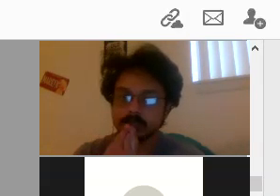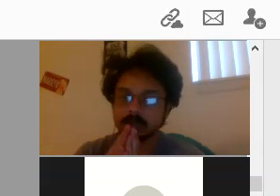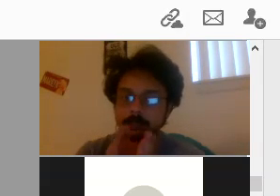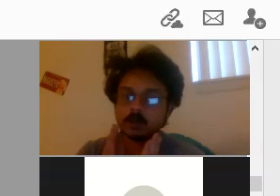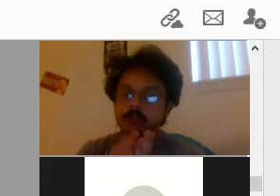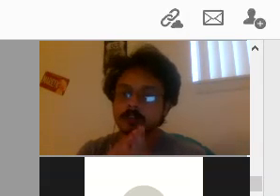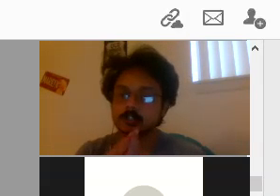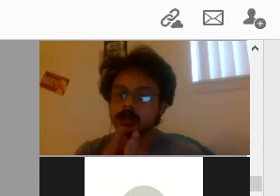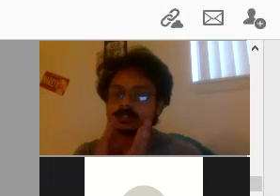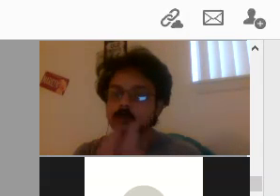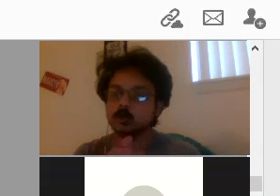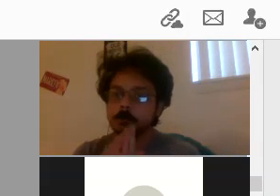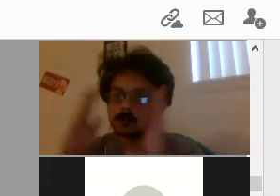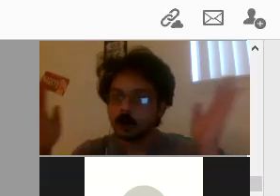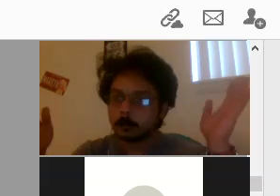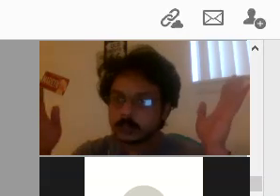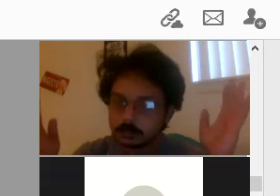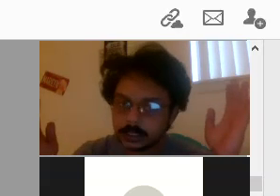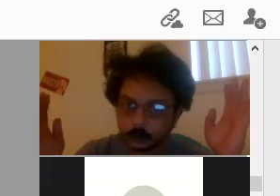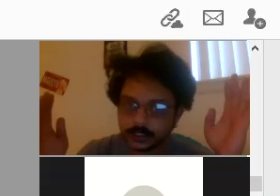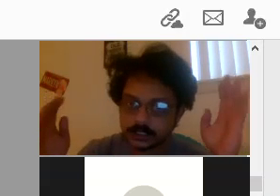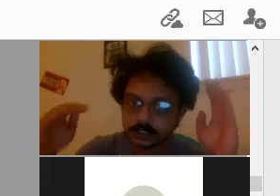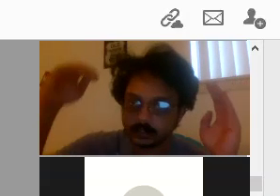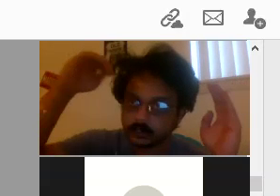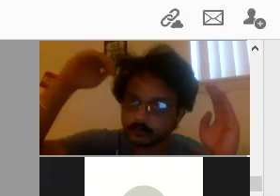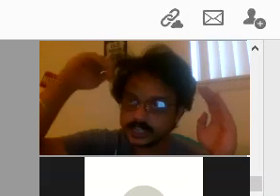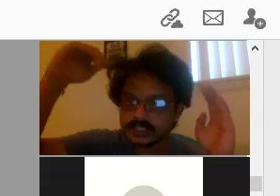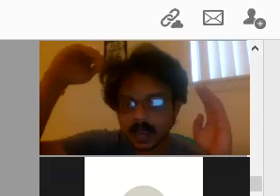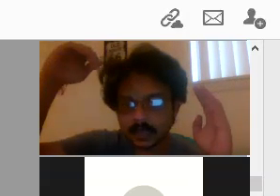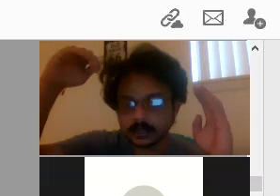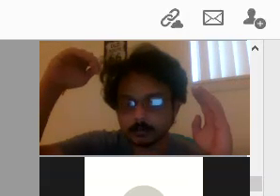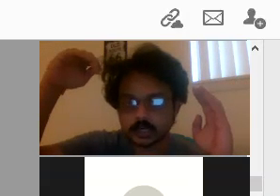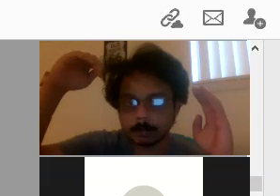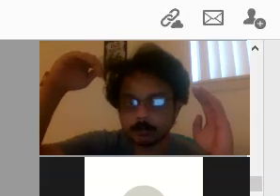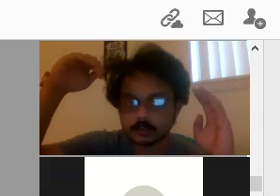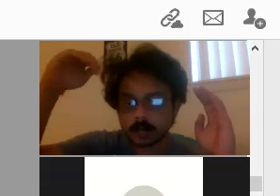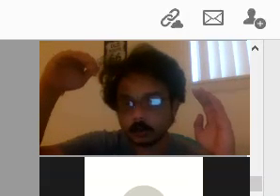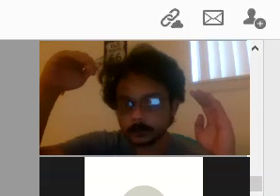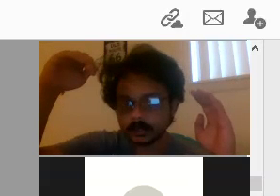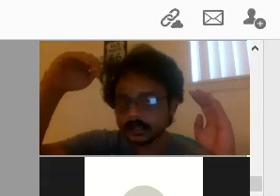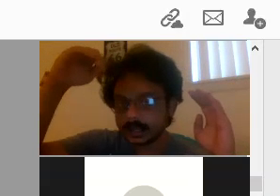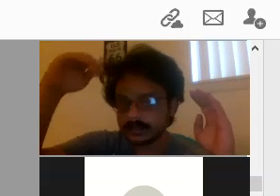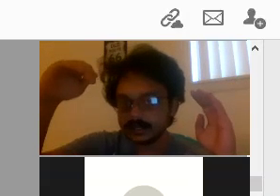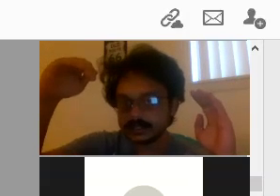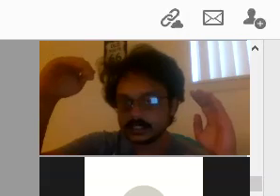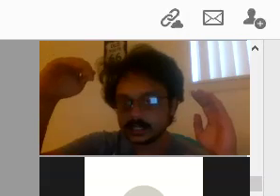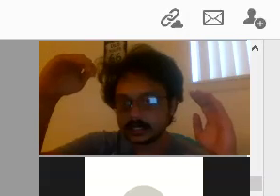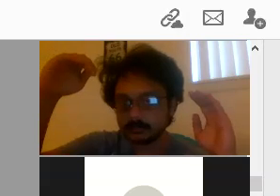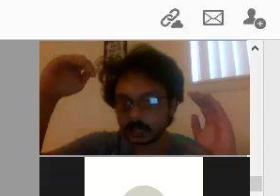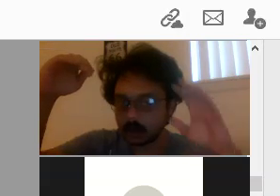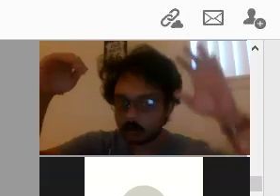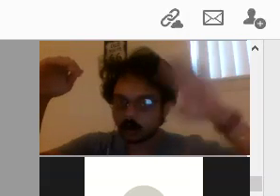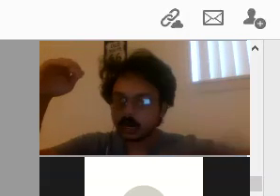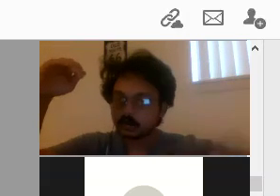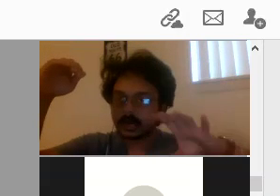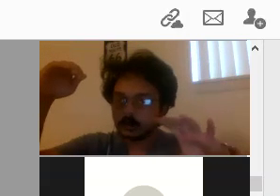that big O of n squared is the group of all possible equations which has the uppermost bound, and then